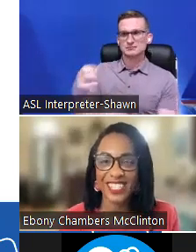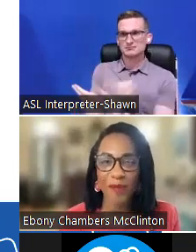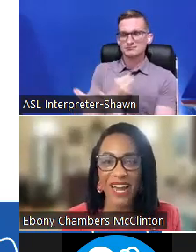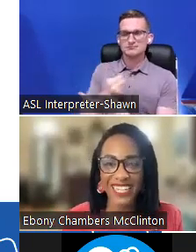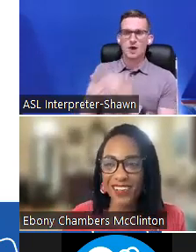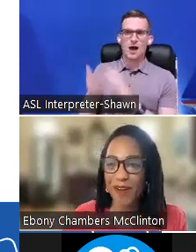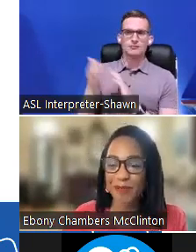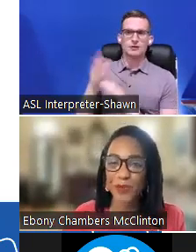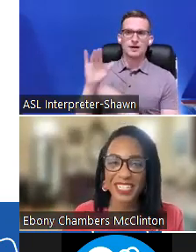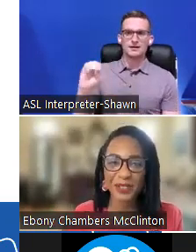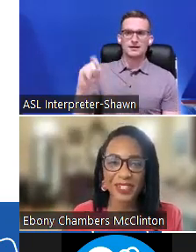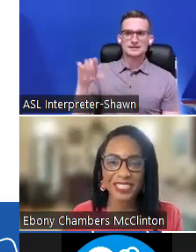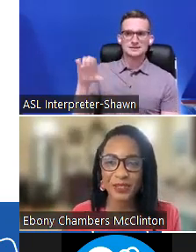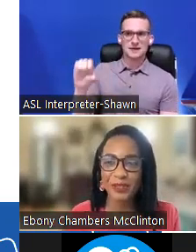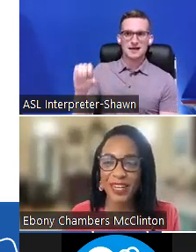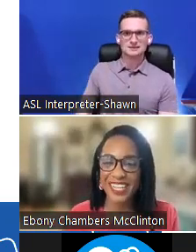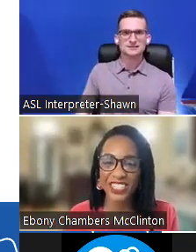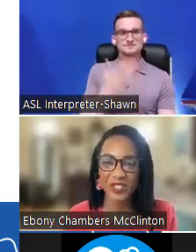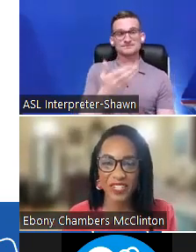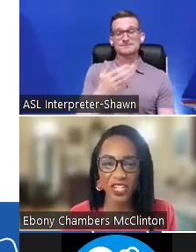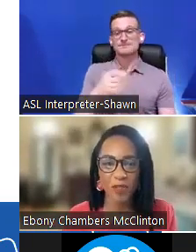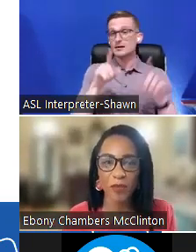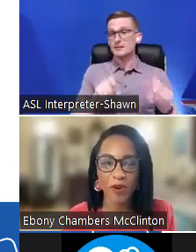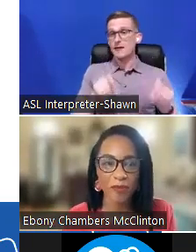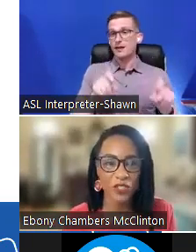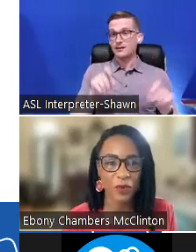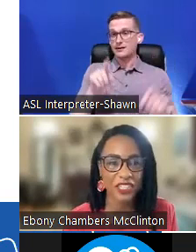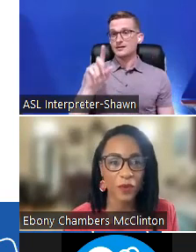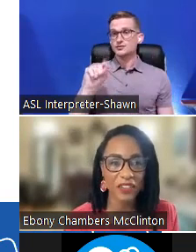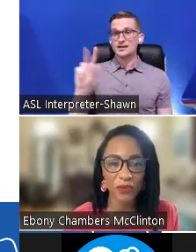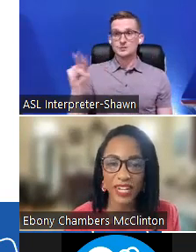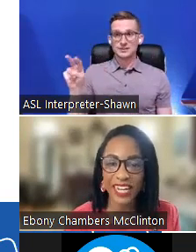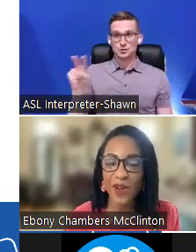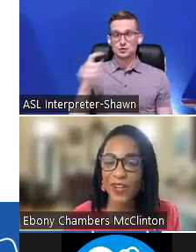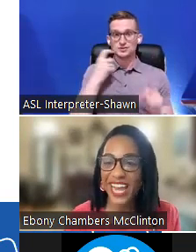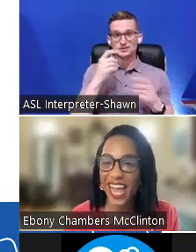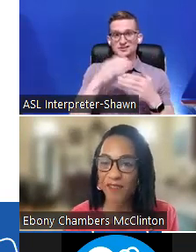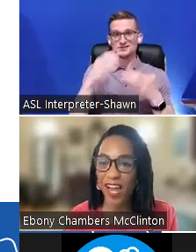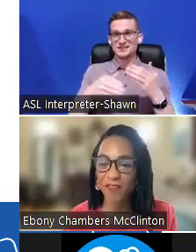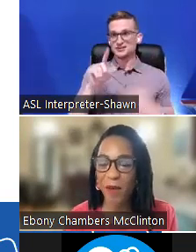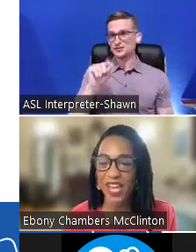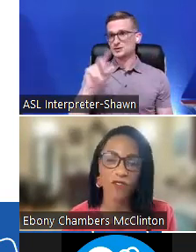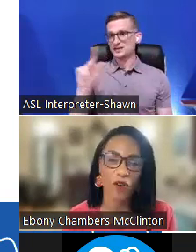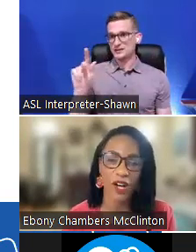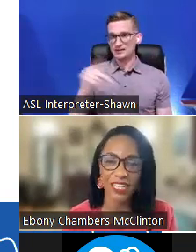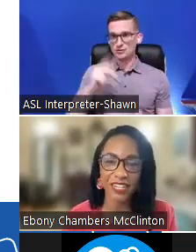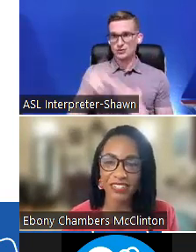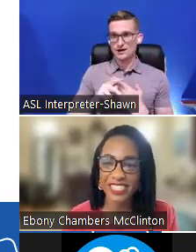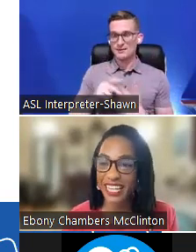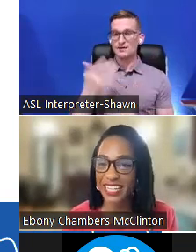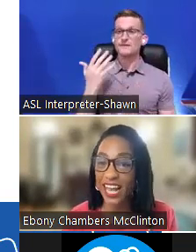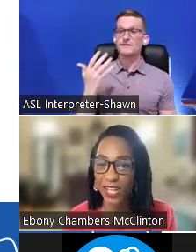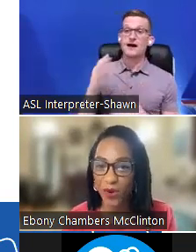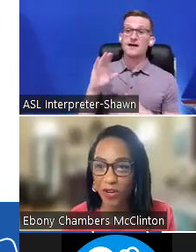And this is our pilot from 2022, and they just finished up their program in 2023. We had 5 behavioral health